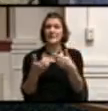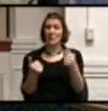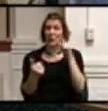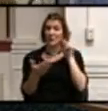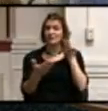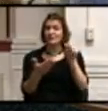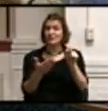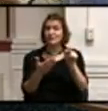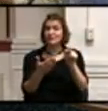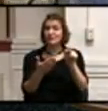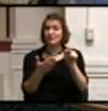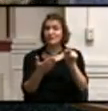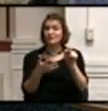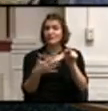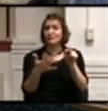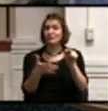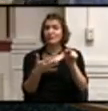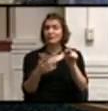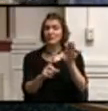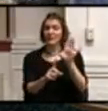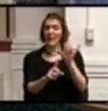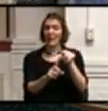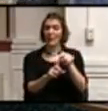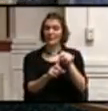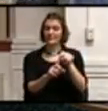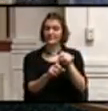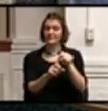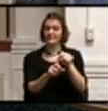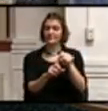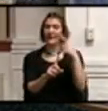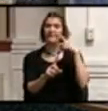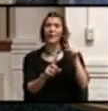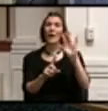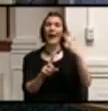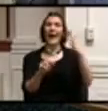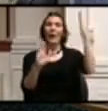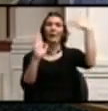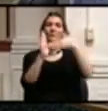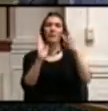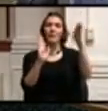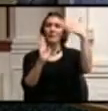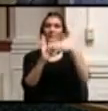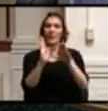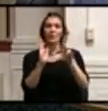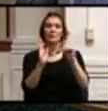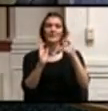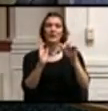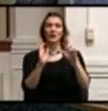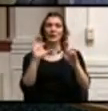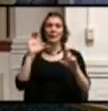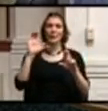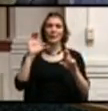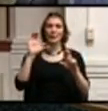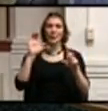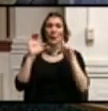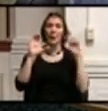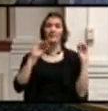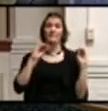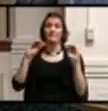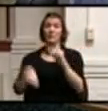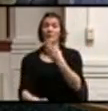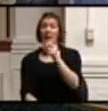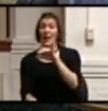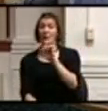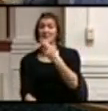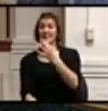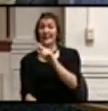make a difference as to whether the repeater maybe was going to be at the top of Harris Hill or